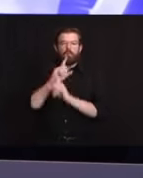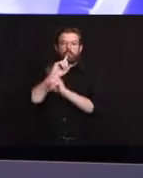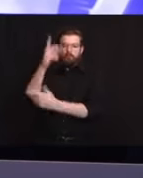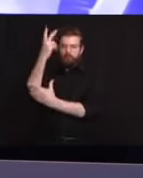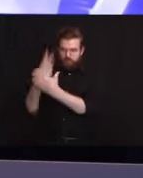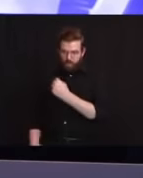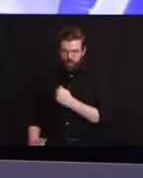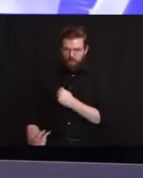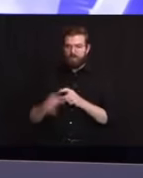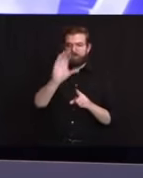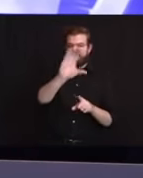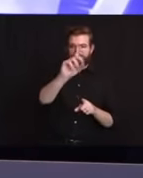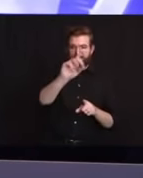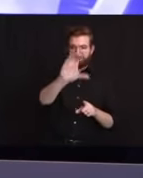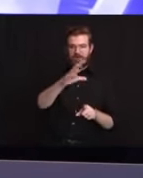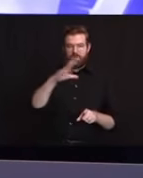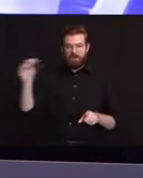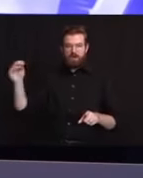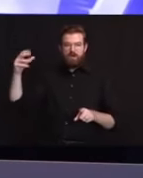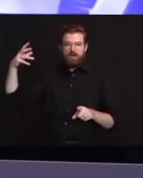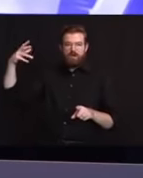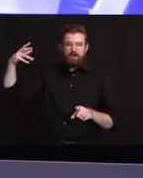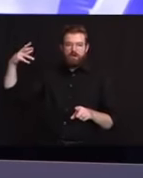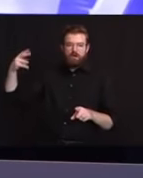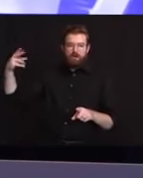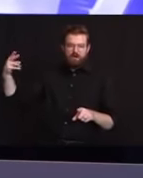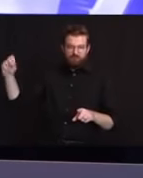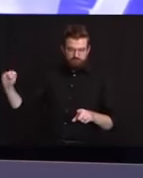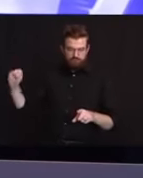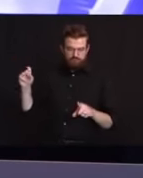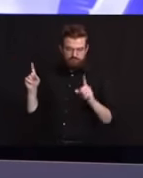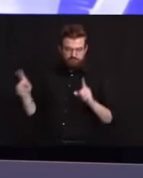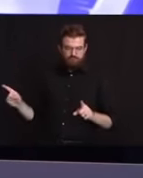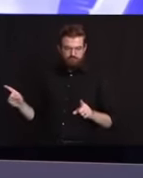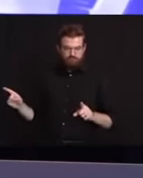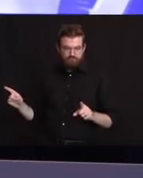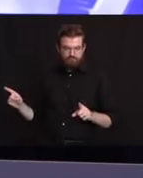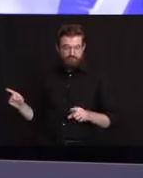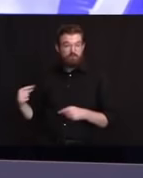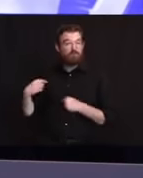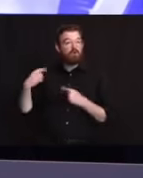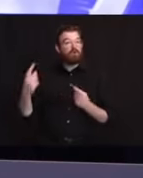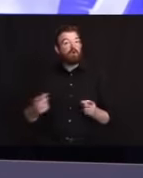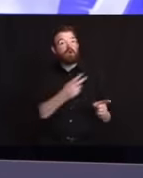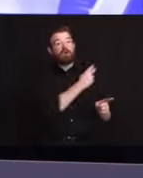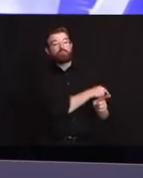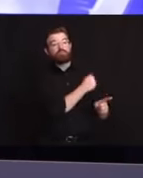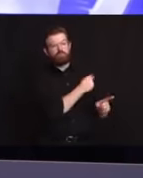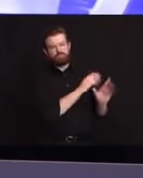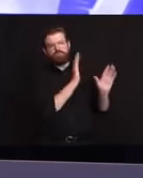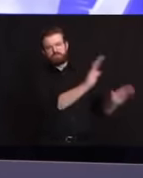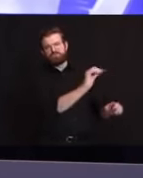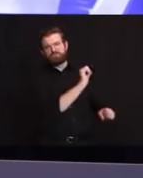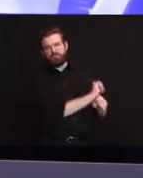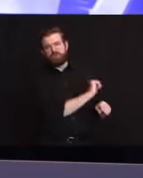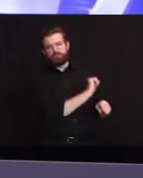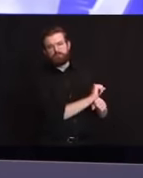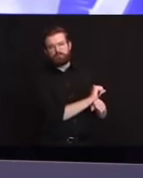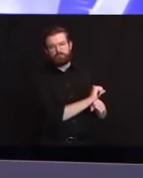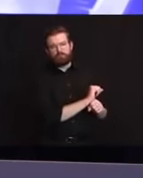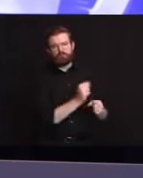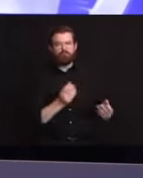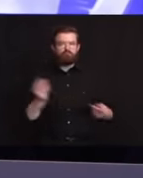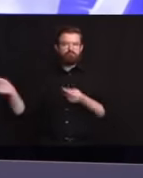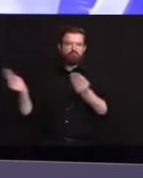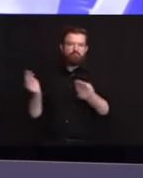little bit of time. The hospitals are doing a great job reporting, but to add so many more elements, it's going to take us a while. But we